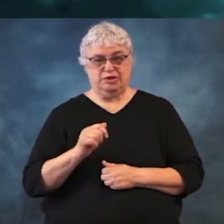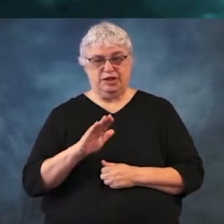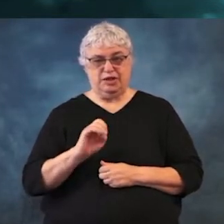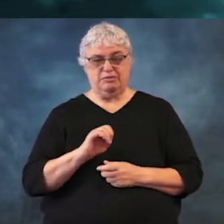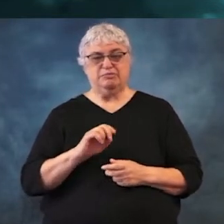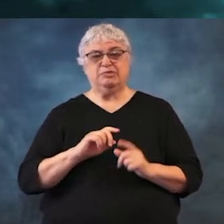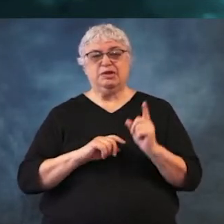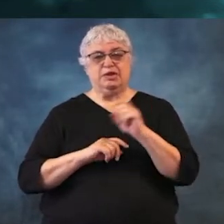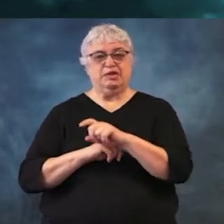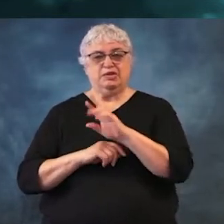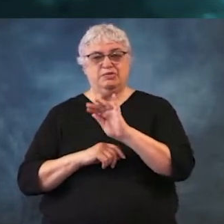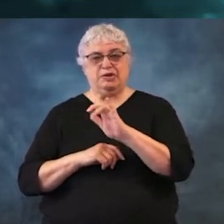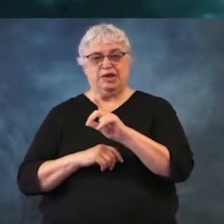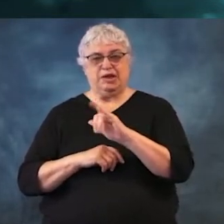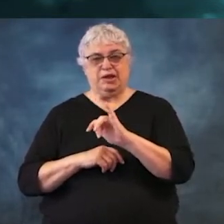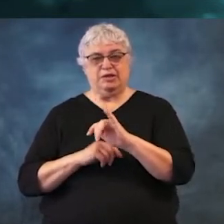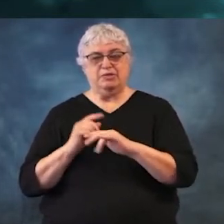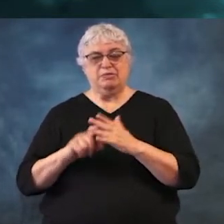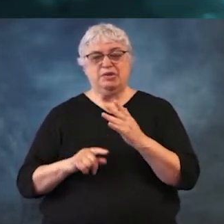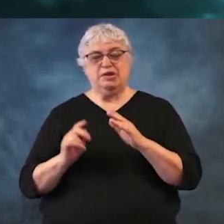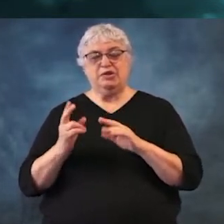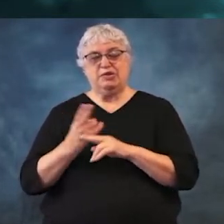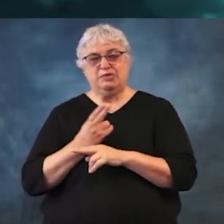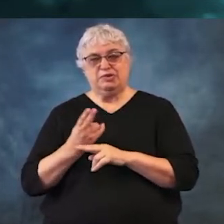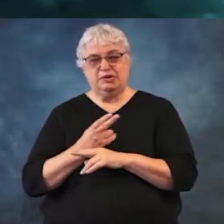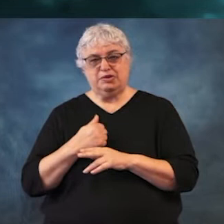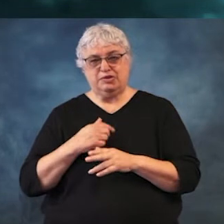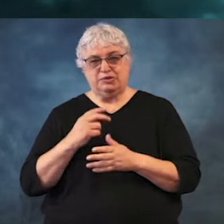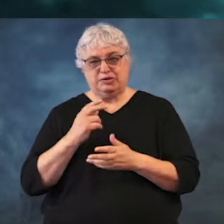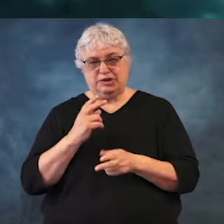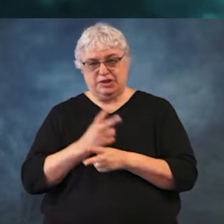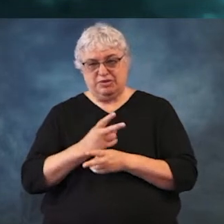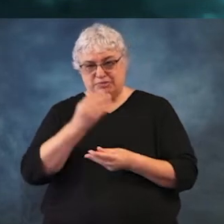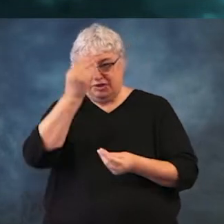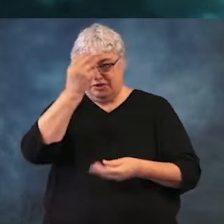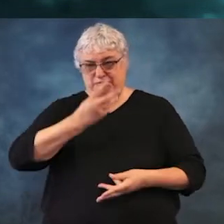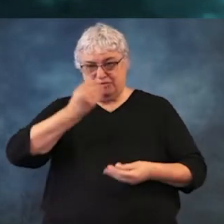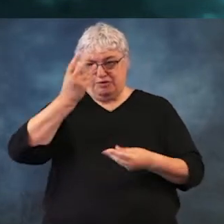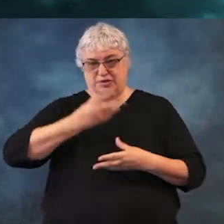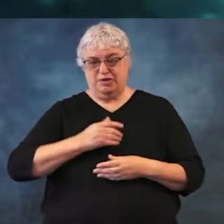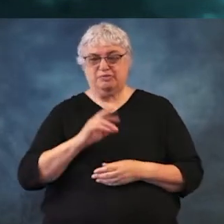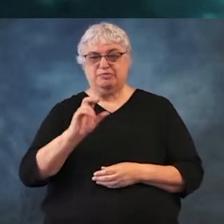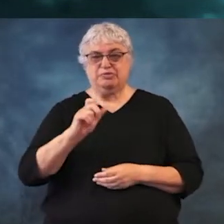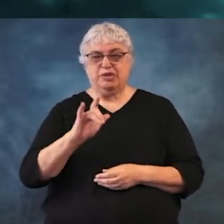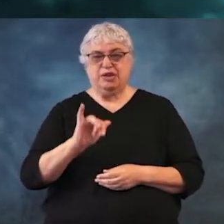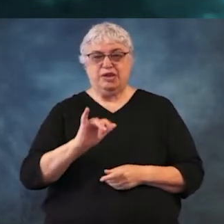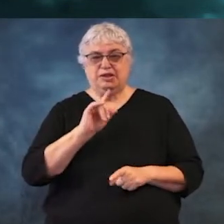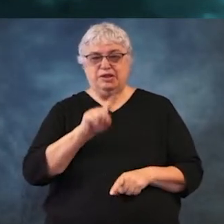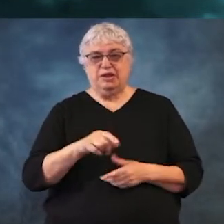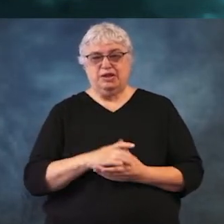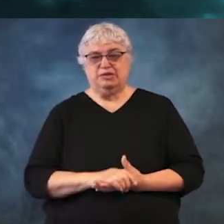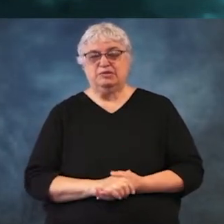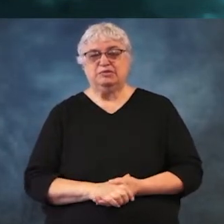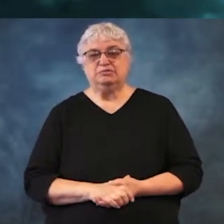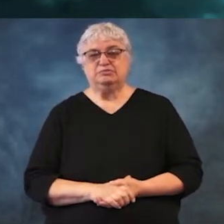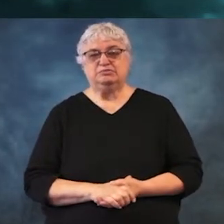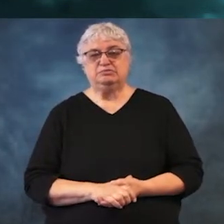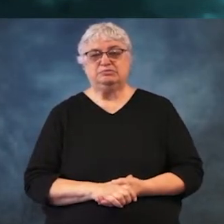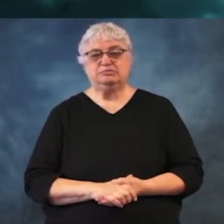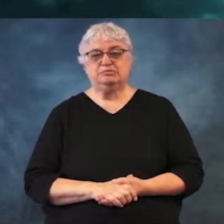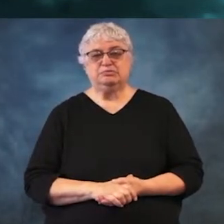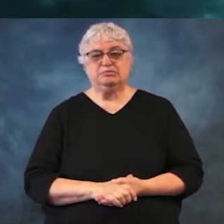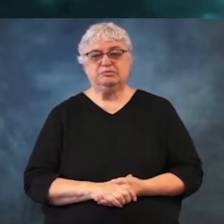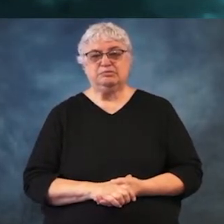Ricky, what about you? What ways are you using to stay informed right now? Uh, I'm I'm